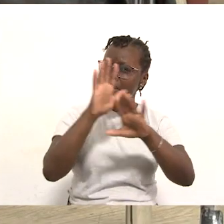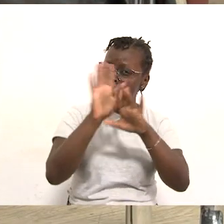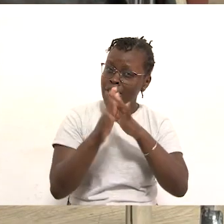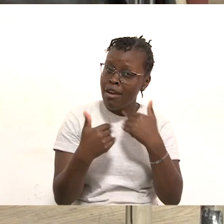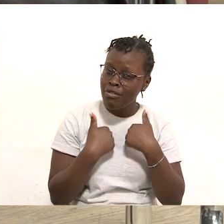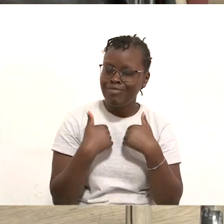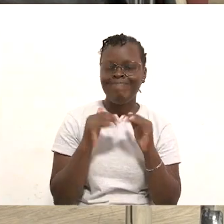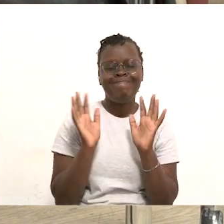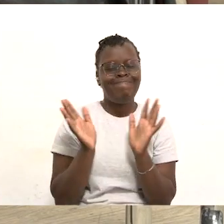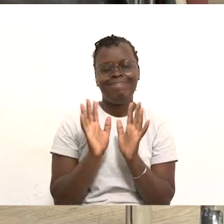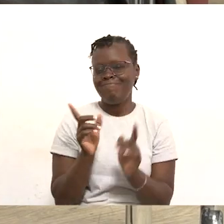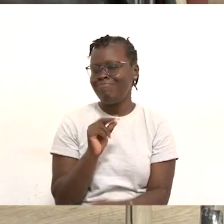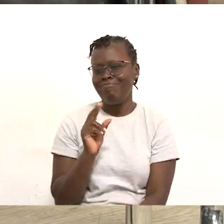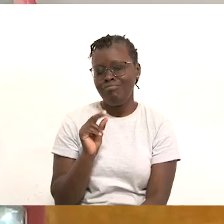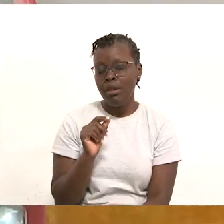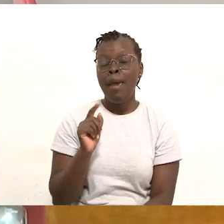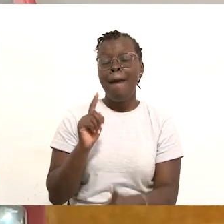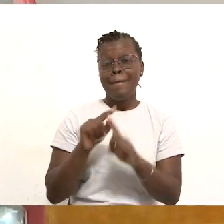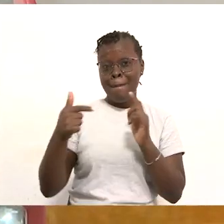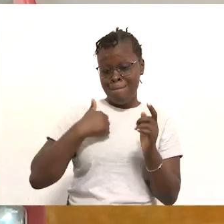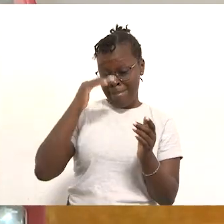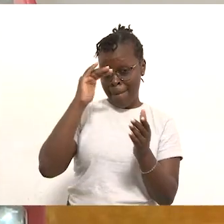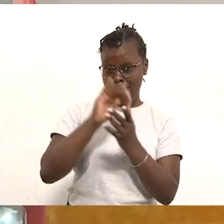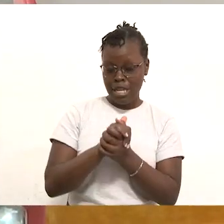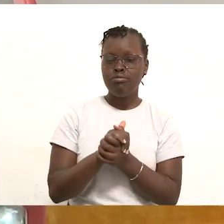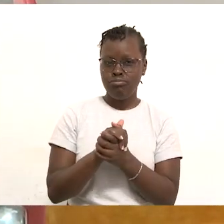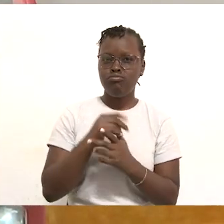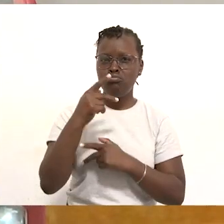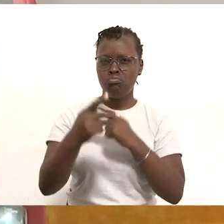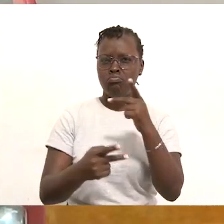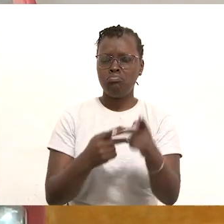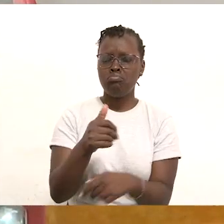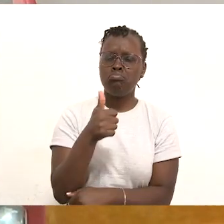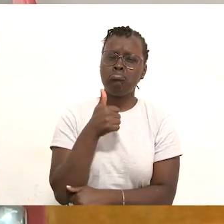We are progressing well, but if more